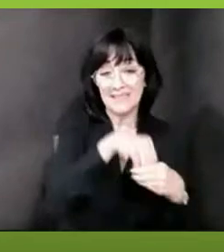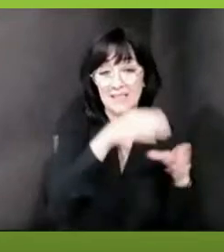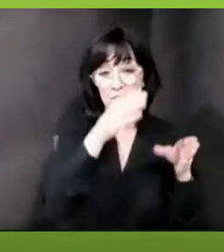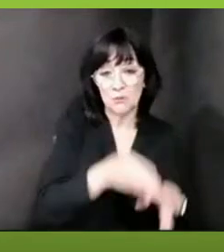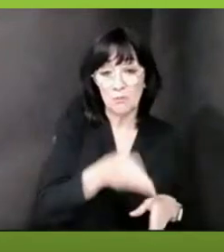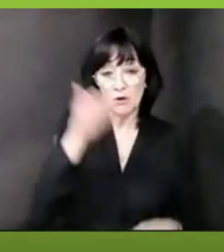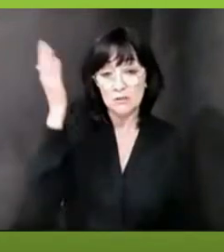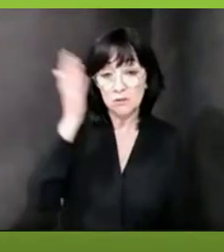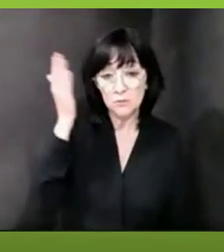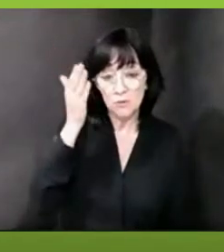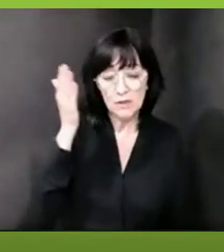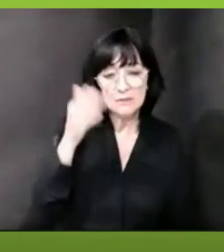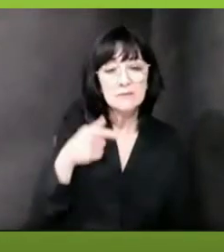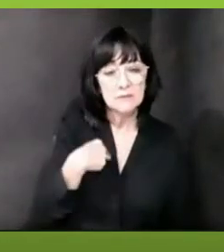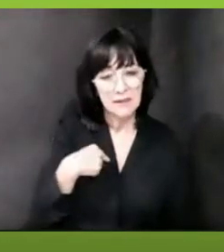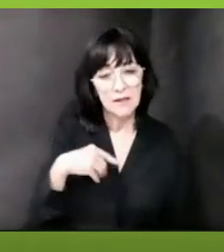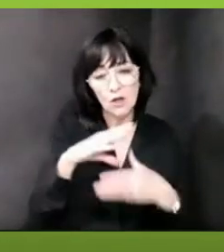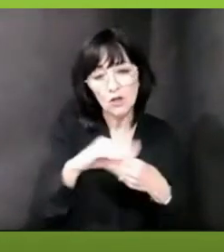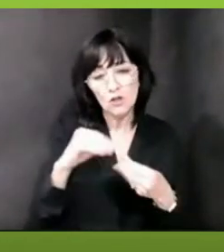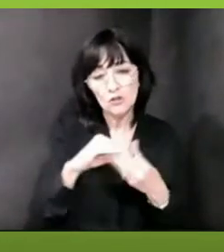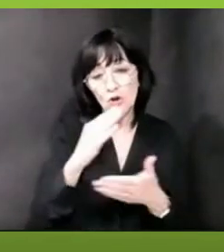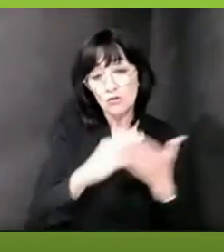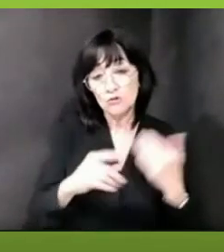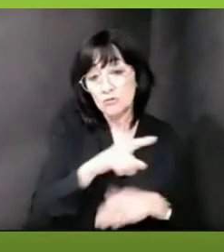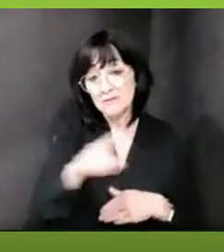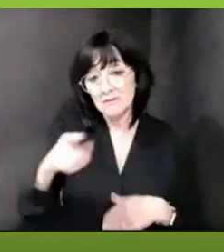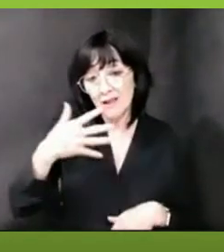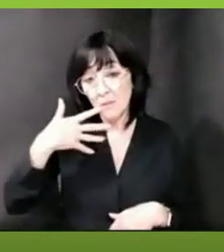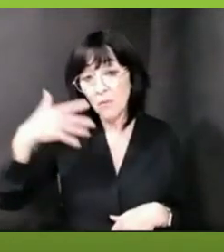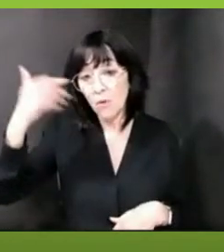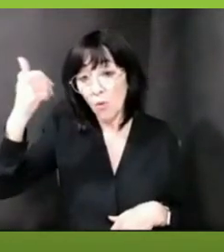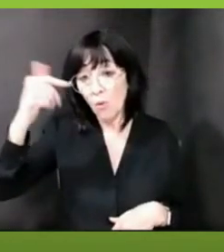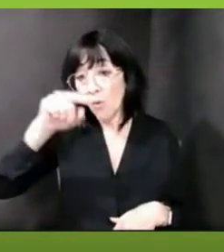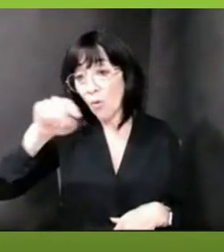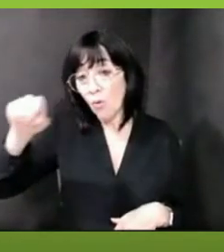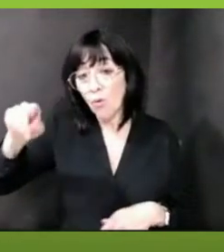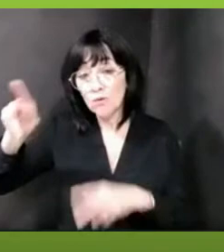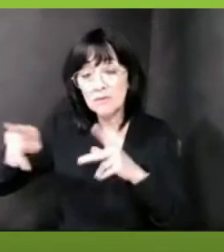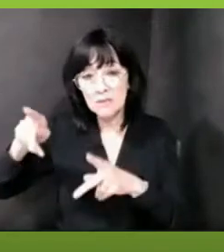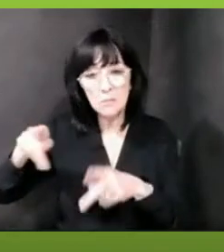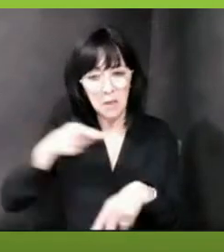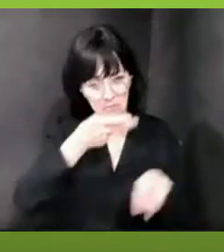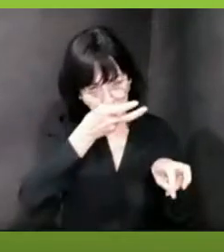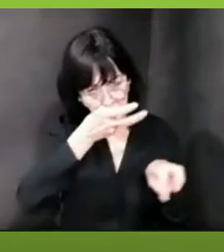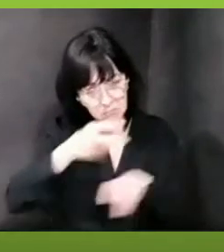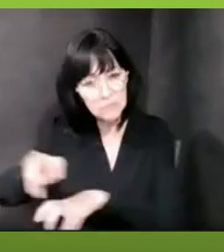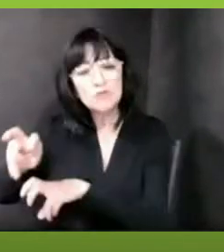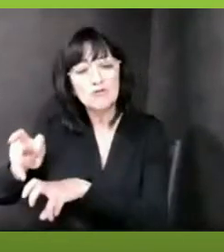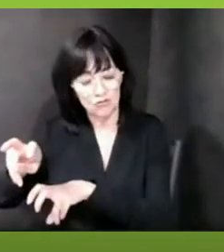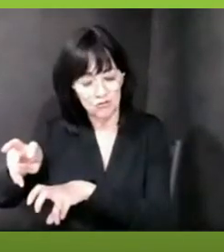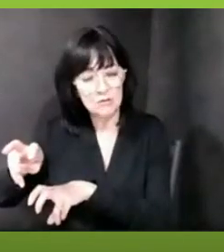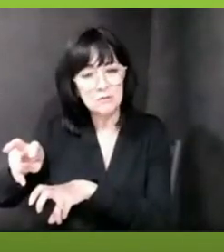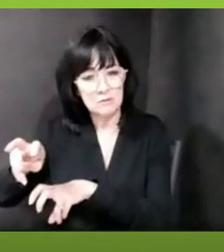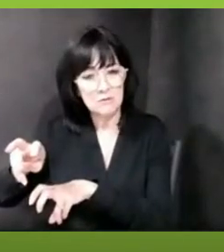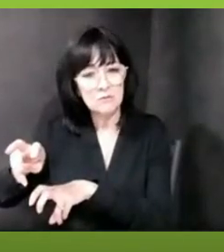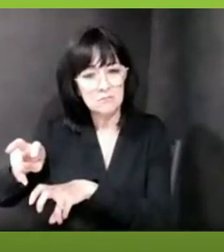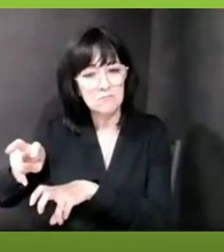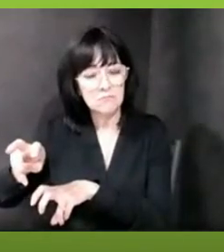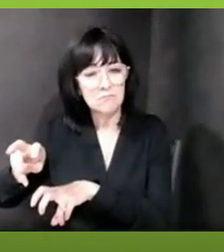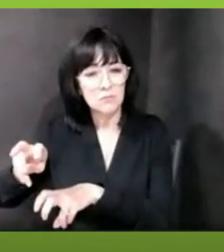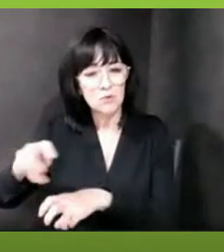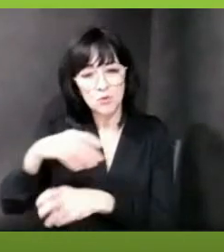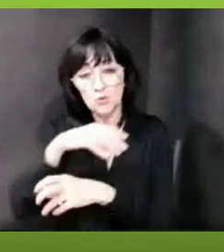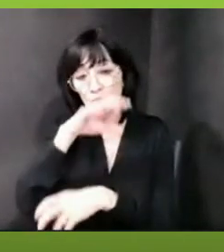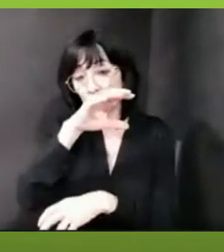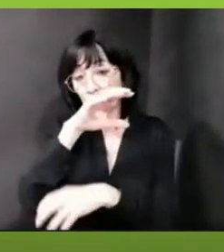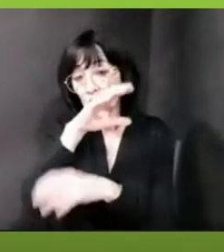some of the older members, we have transitioned pretty smoothly, I think, over to Zoom on how we reach youth.